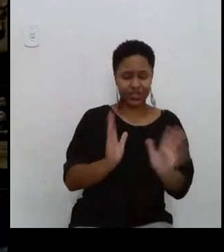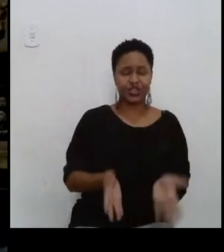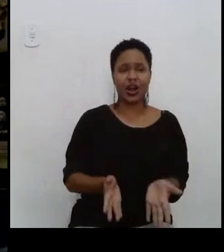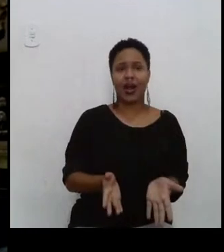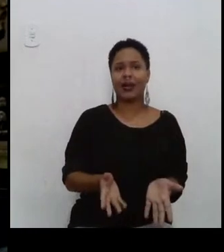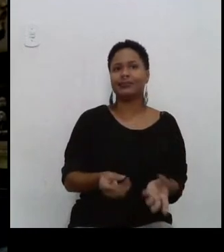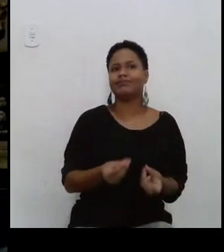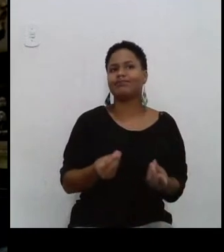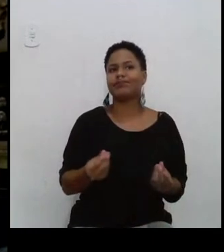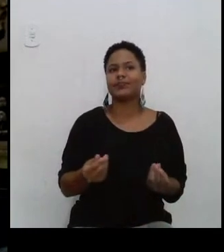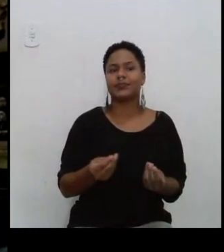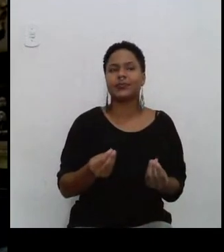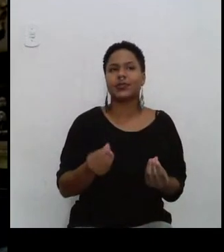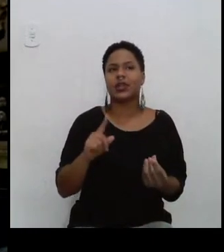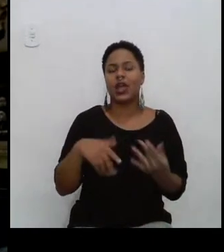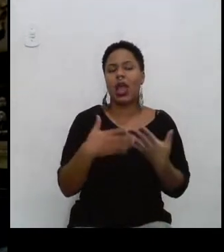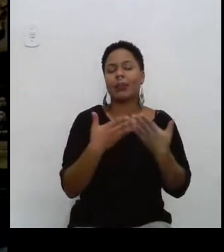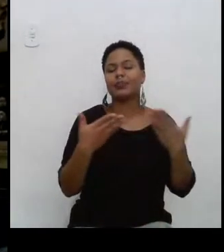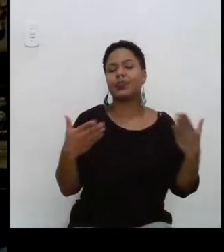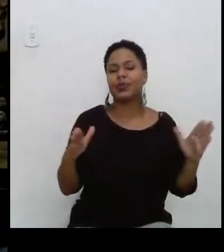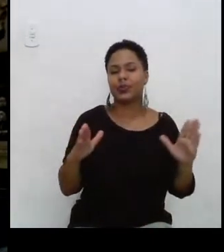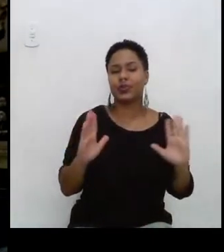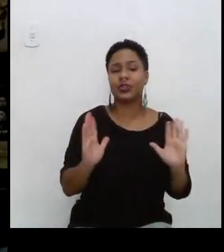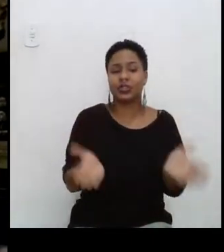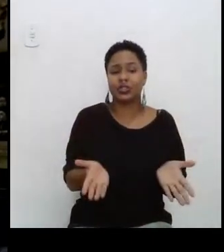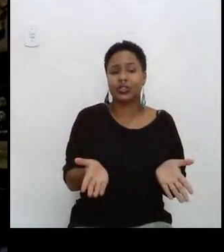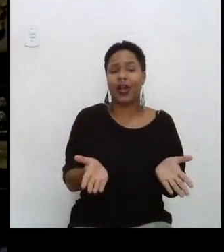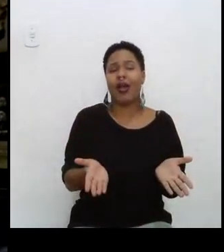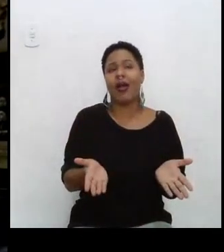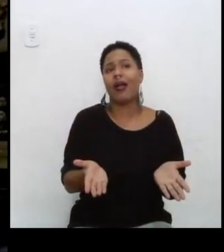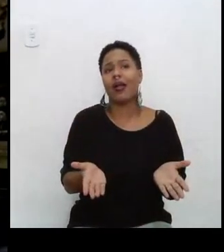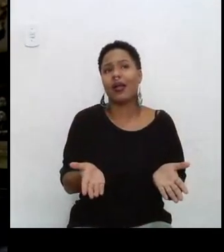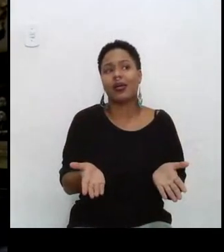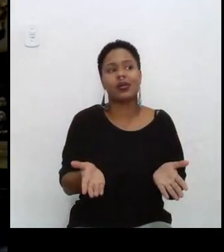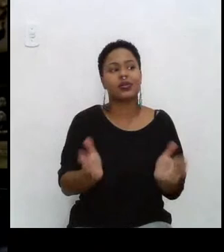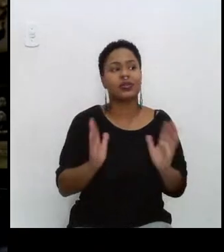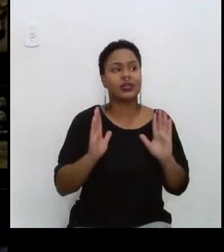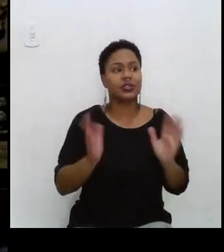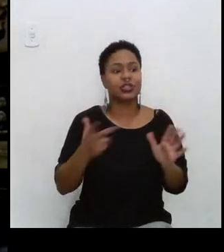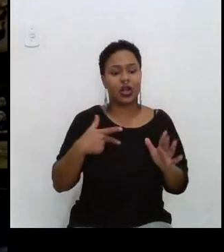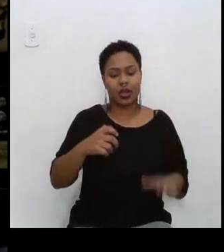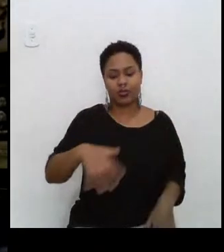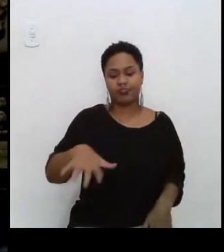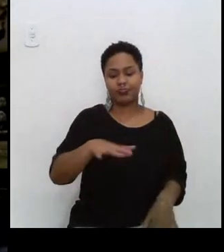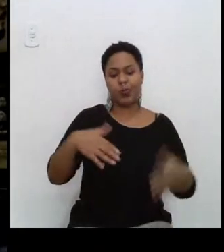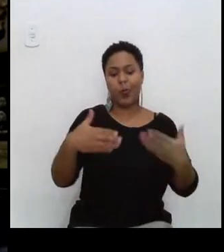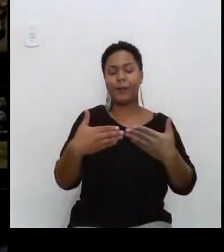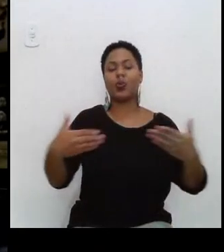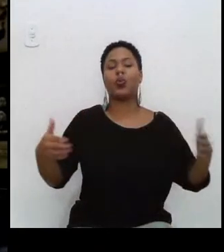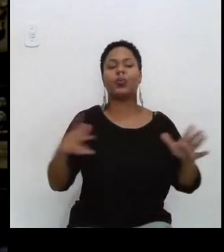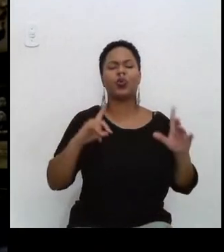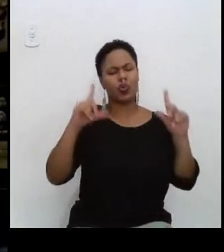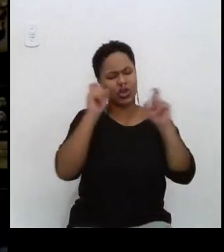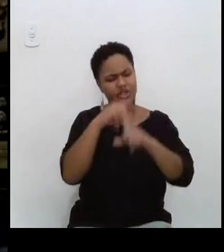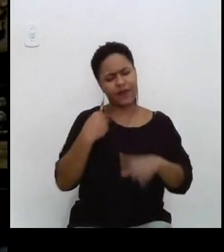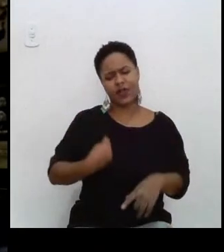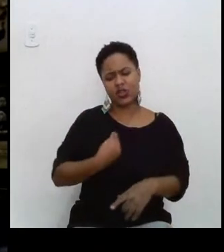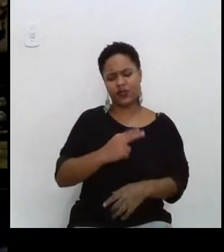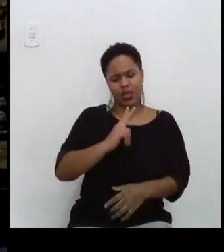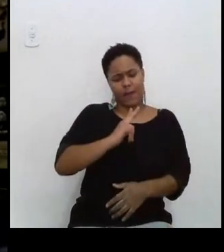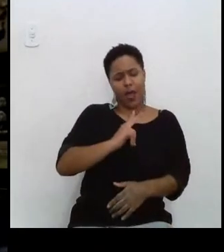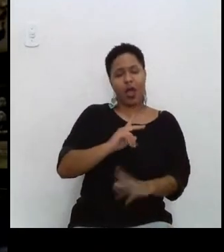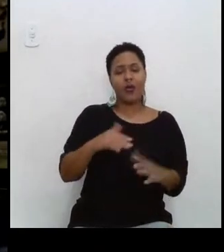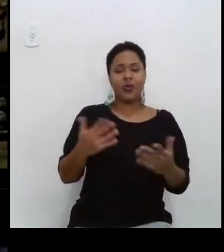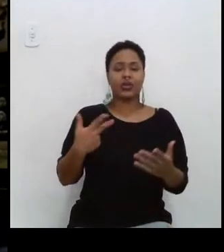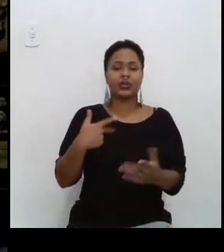is not a Rocket e tudo assim olha o exemplo de sua política de diário